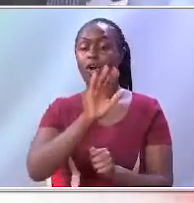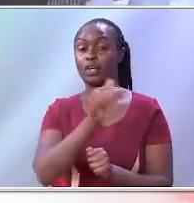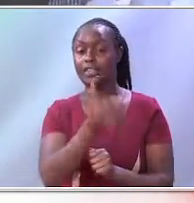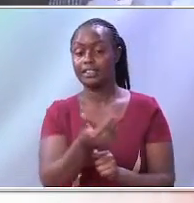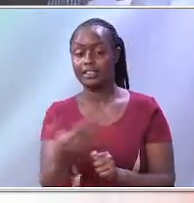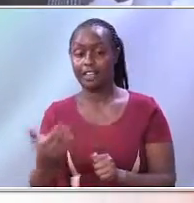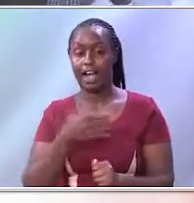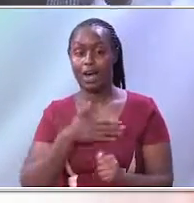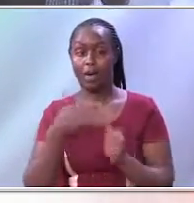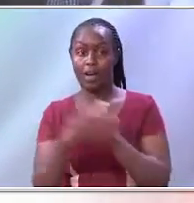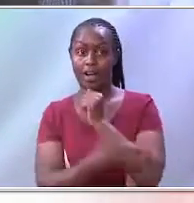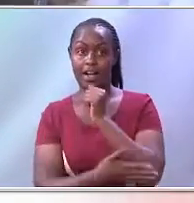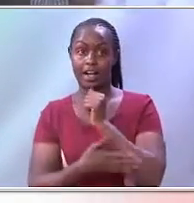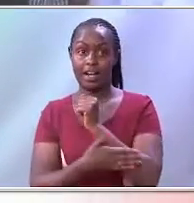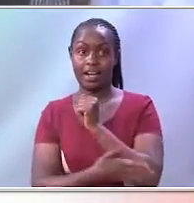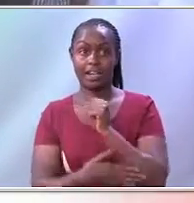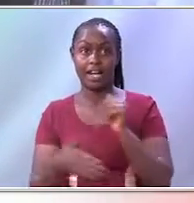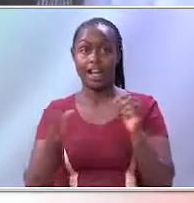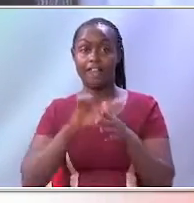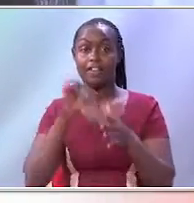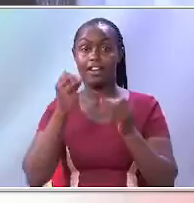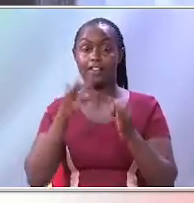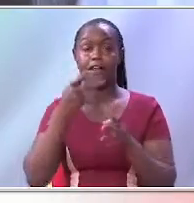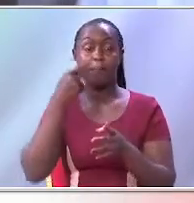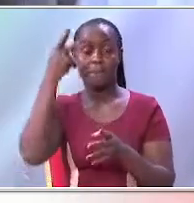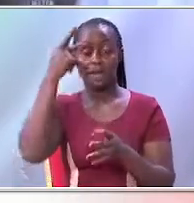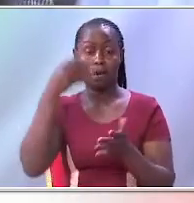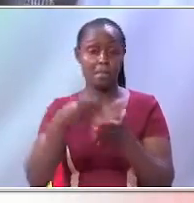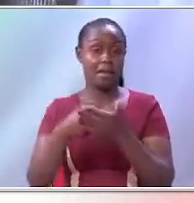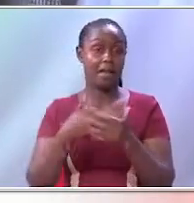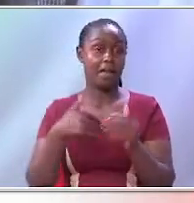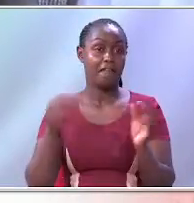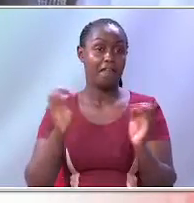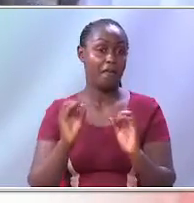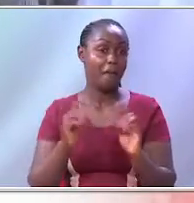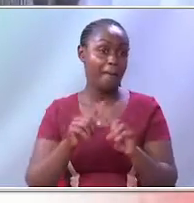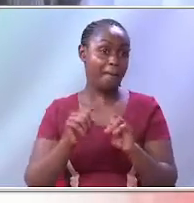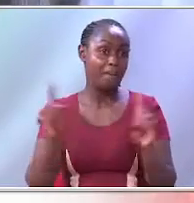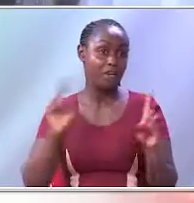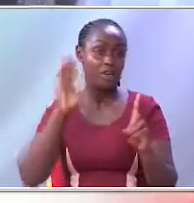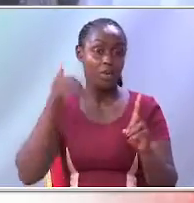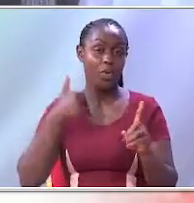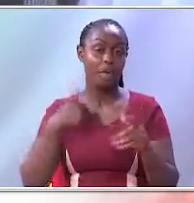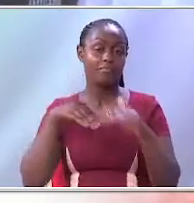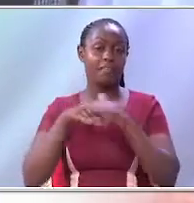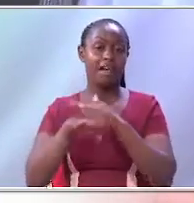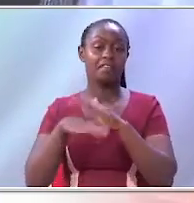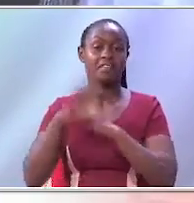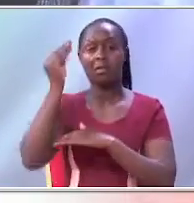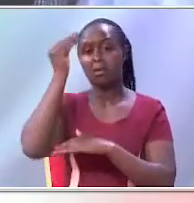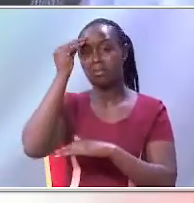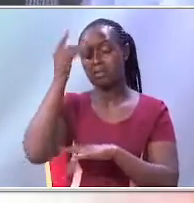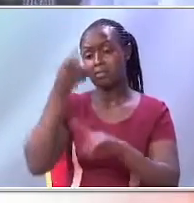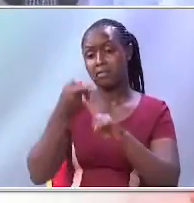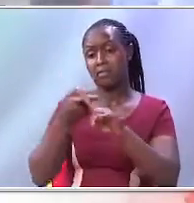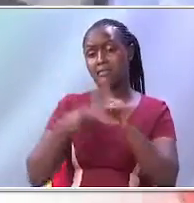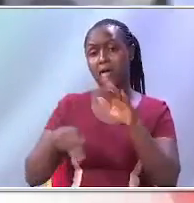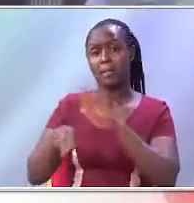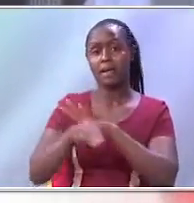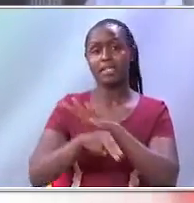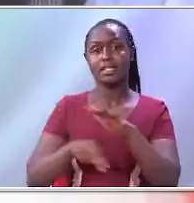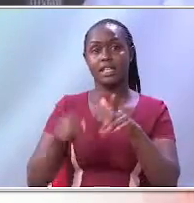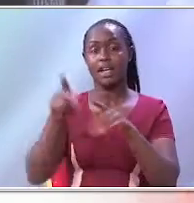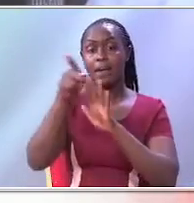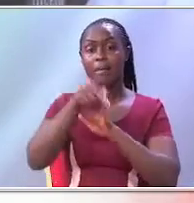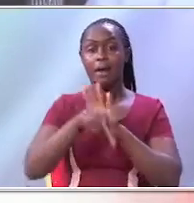letu, hata kama wazazi hawana pesa, atapata fursa sawa ya elimu kuanzia nursery,